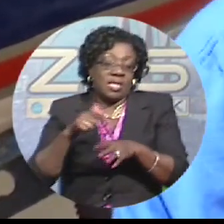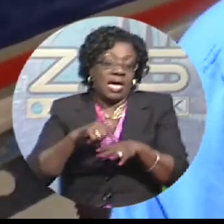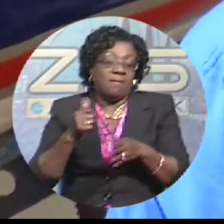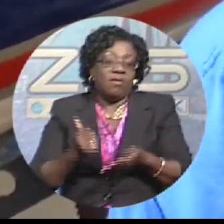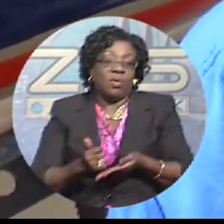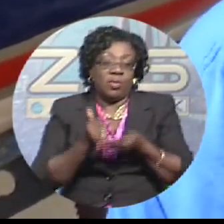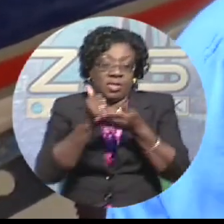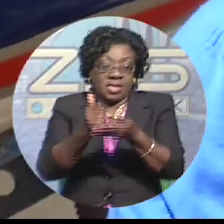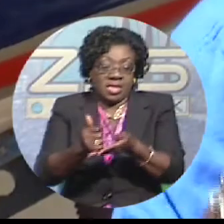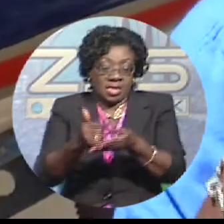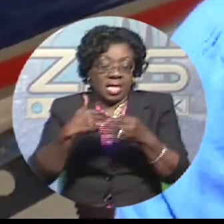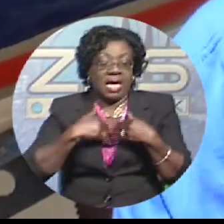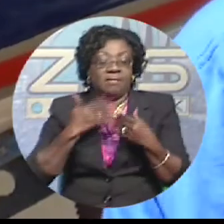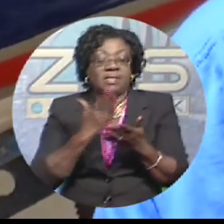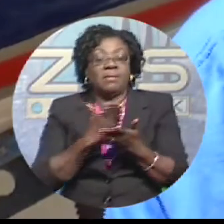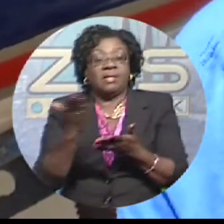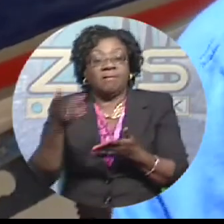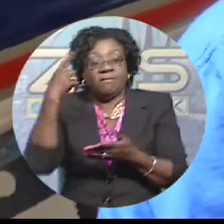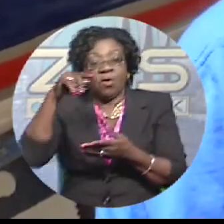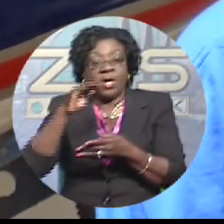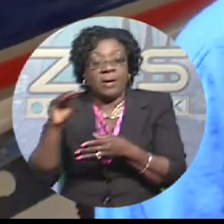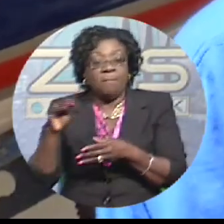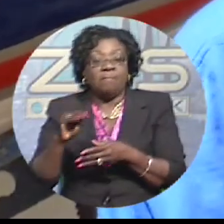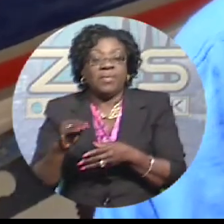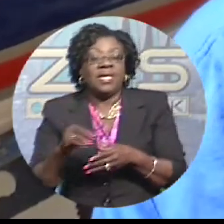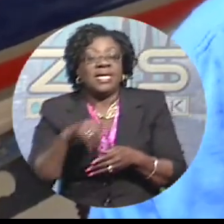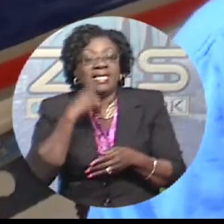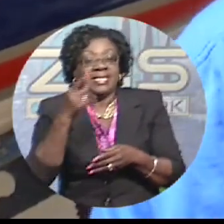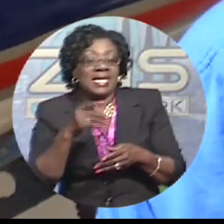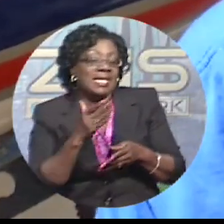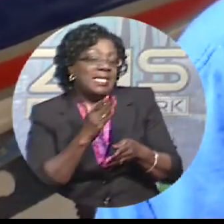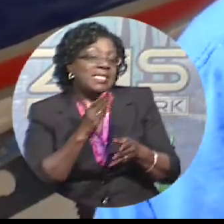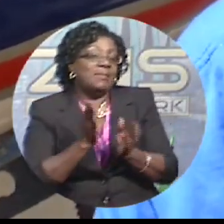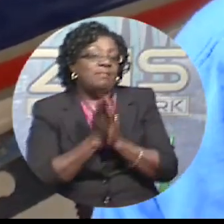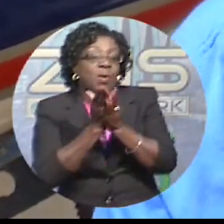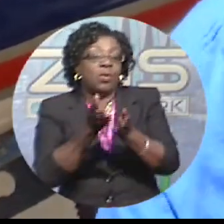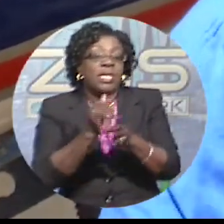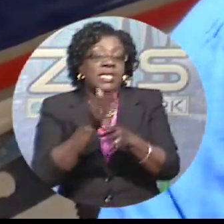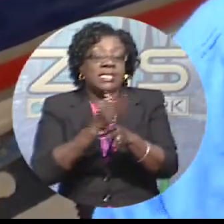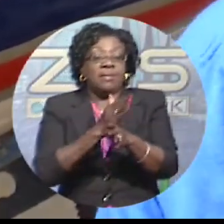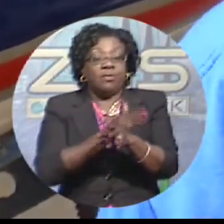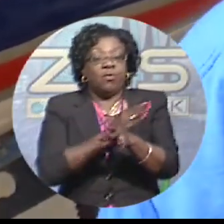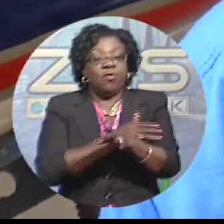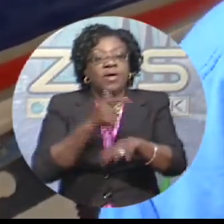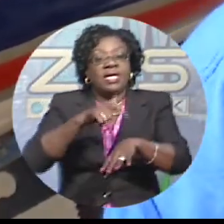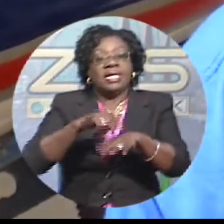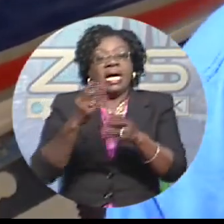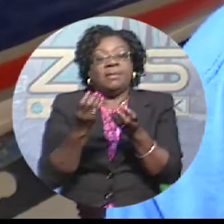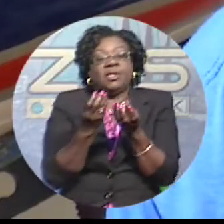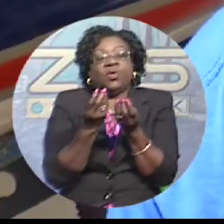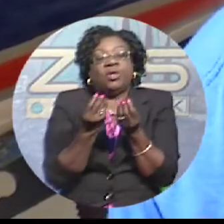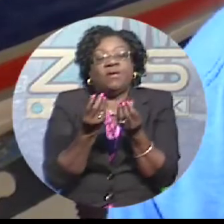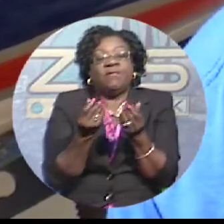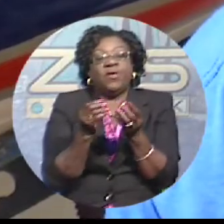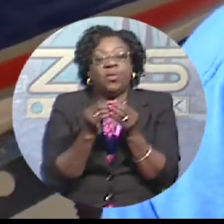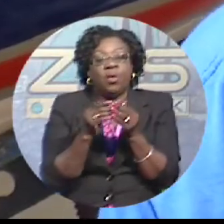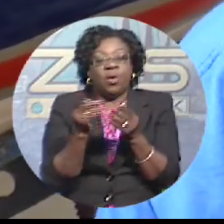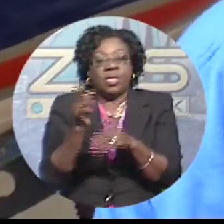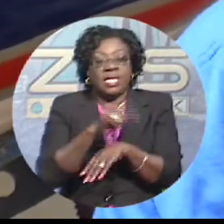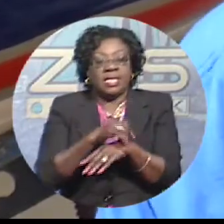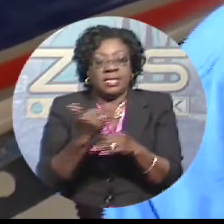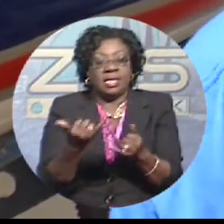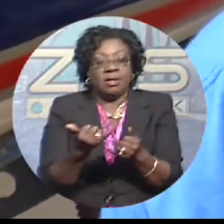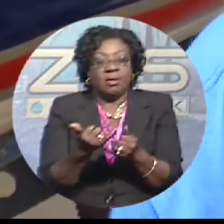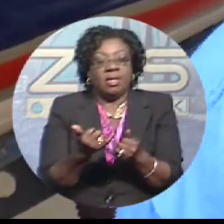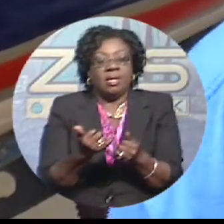got something for him. He said he got a longer mass, he got bigger sails. Well, time is only a few more sundowns,